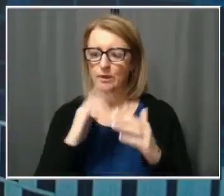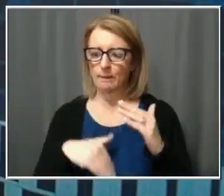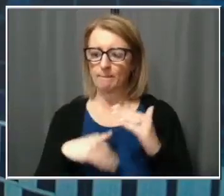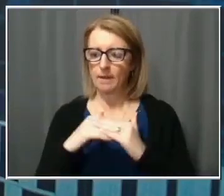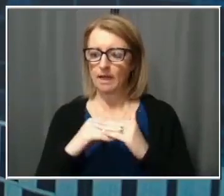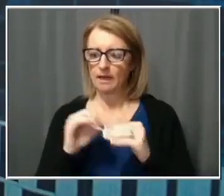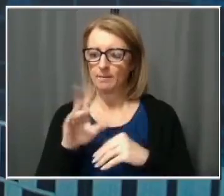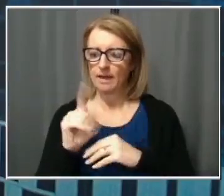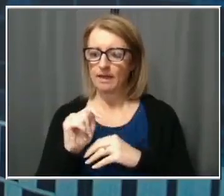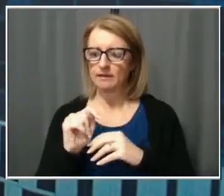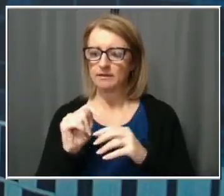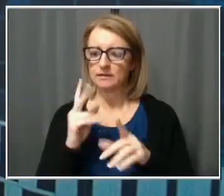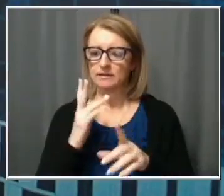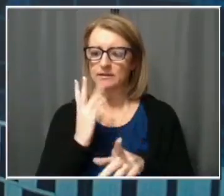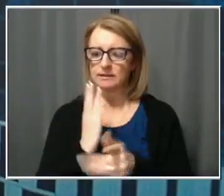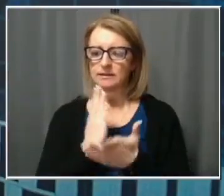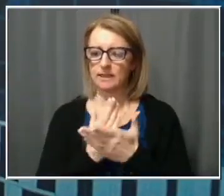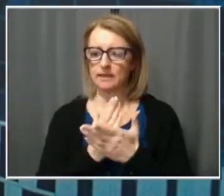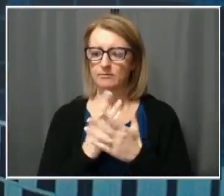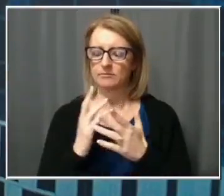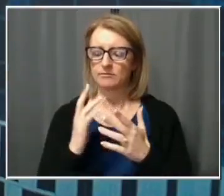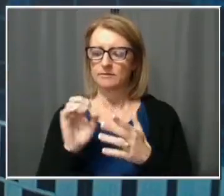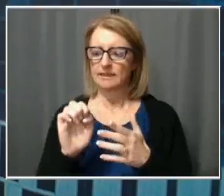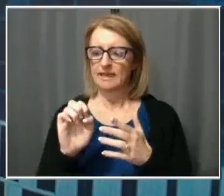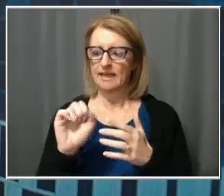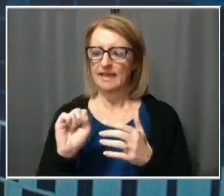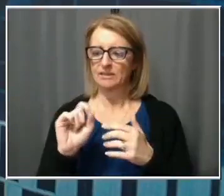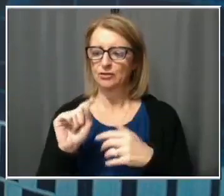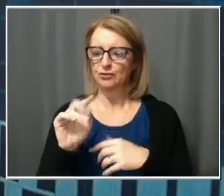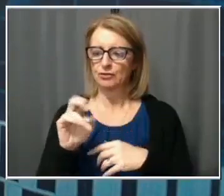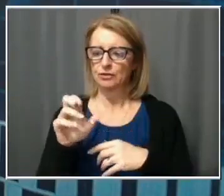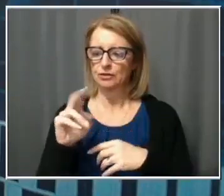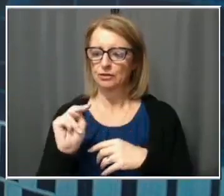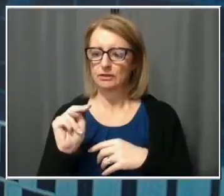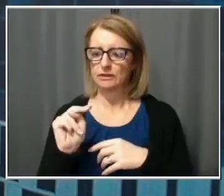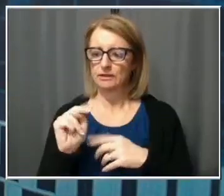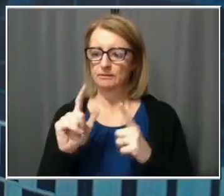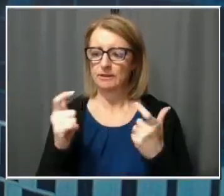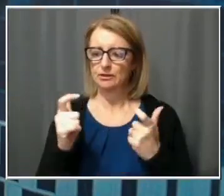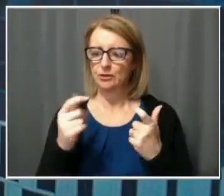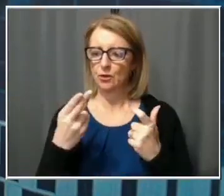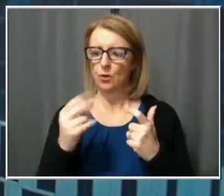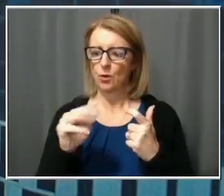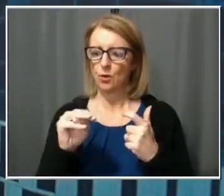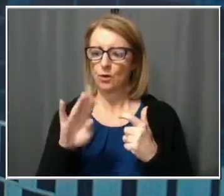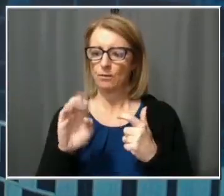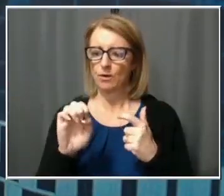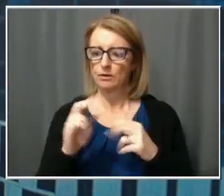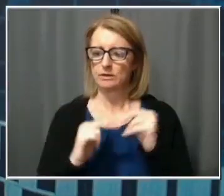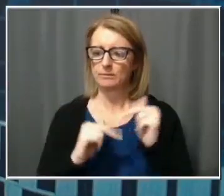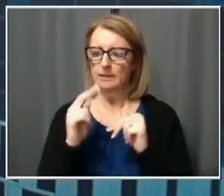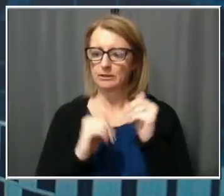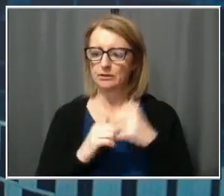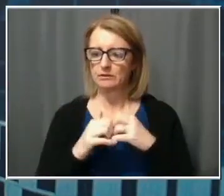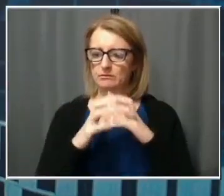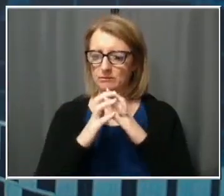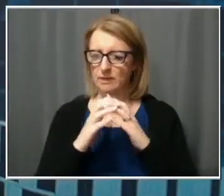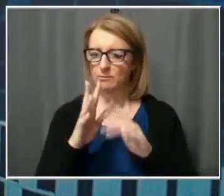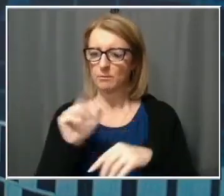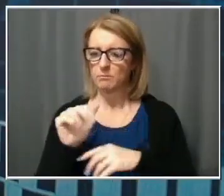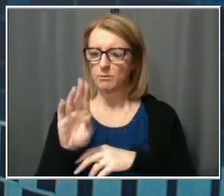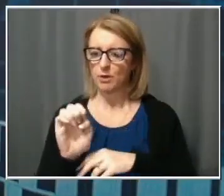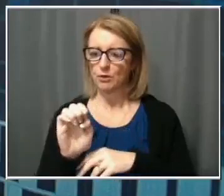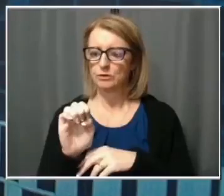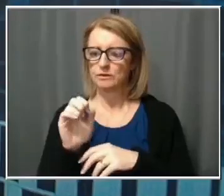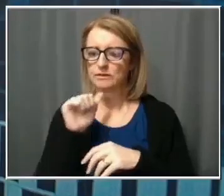female sex hormones. Estrogen is actually one of the major hormones in building your bones up to strength. A lot of people don't realize that. But if you start to have an